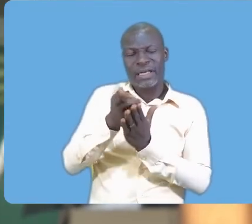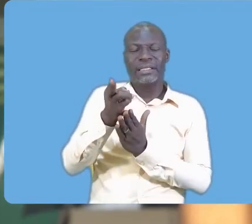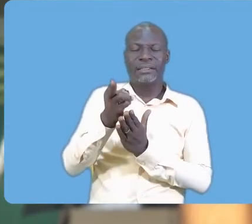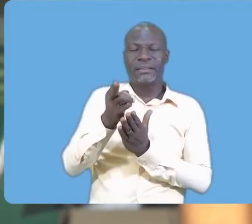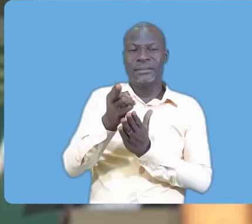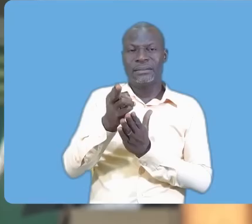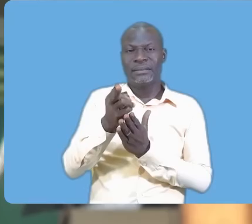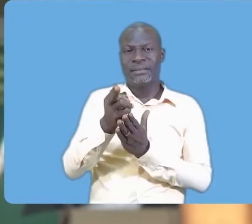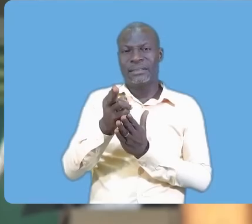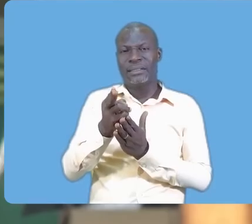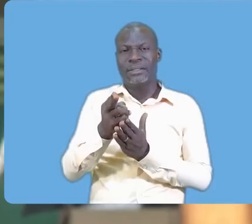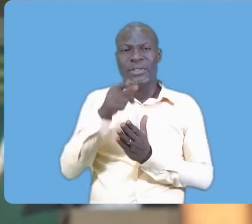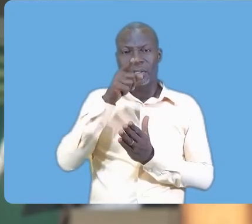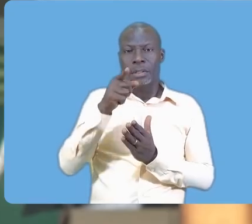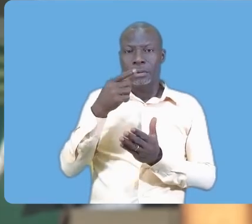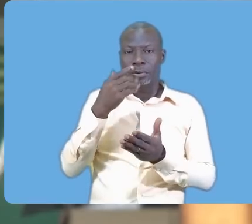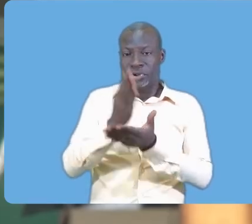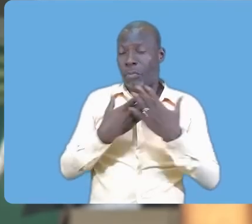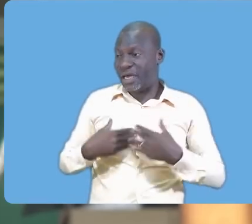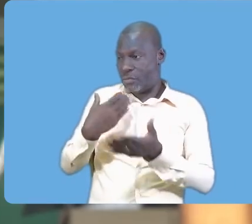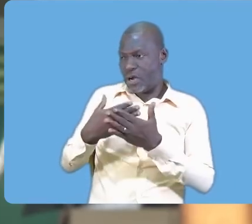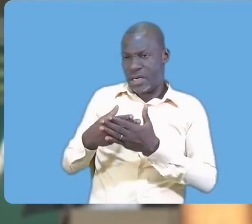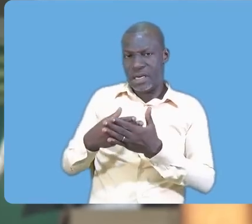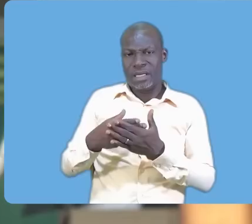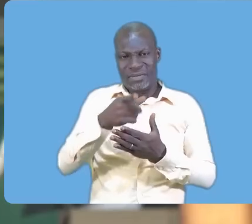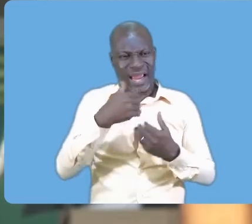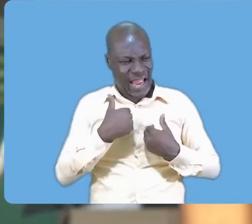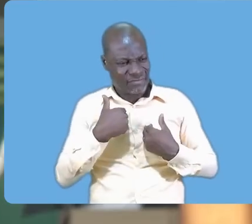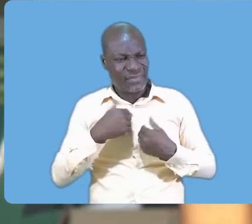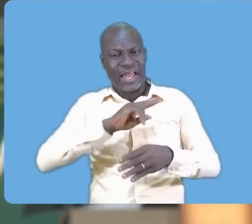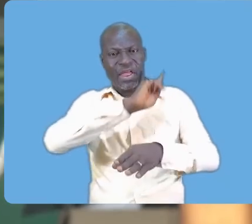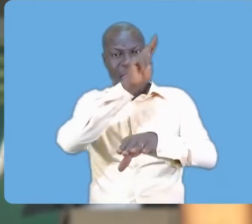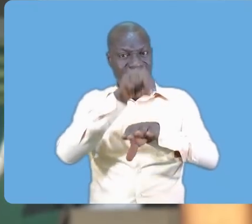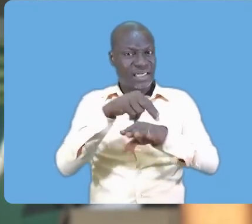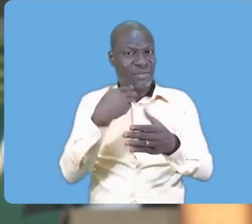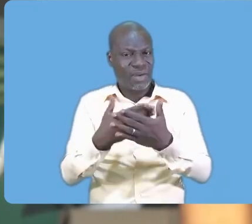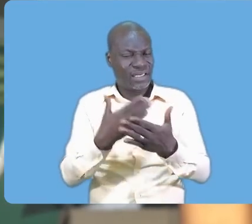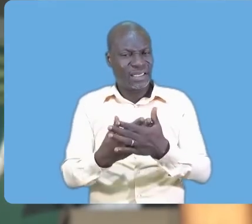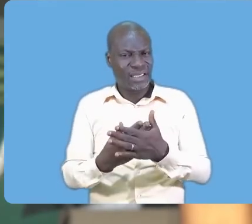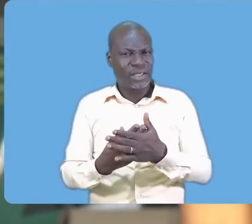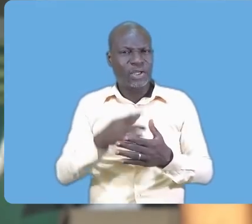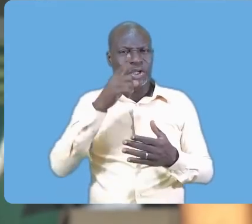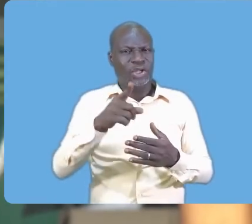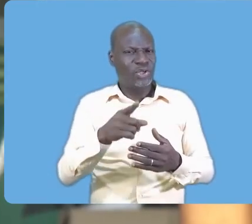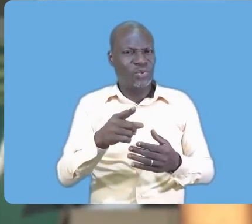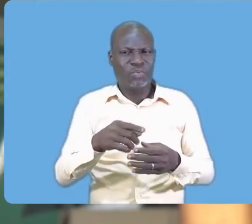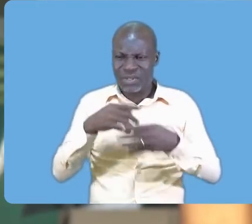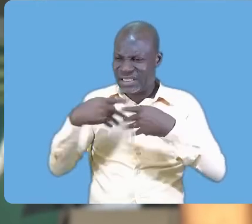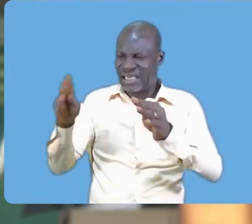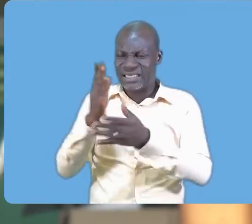Sika and your diabeduho. Dishonest gain. wo se oma no dwapade e de anya